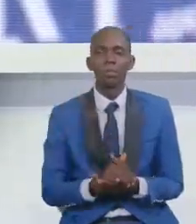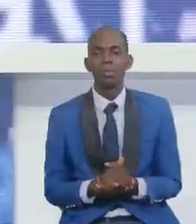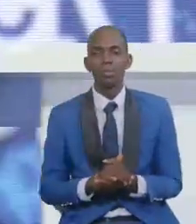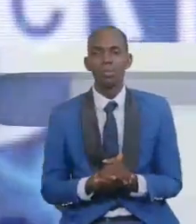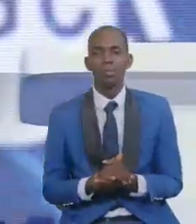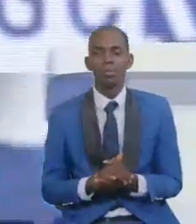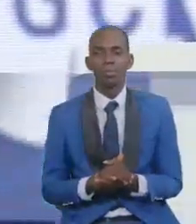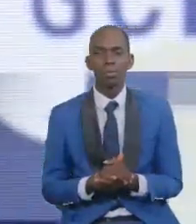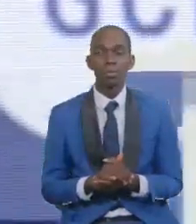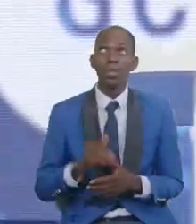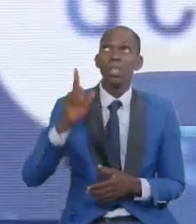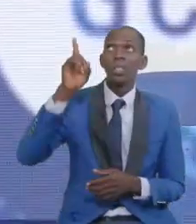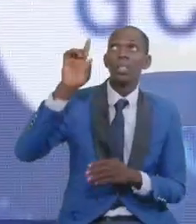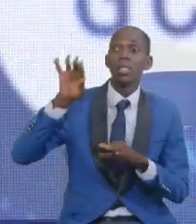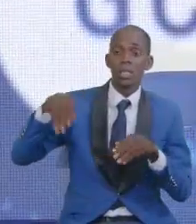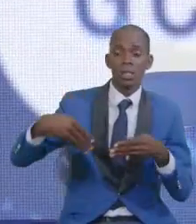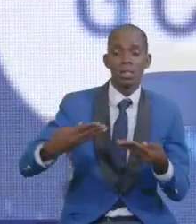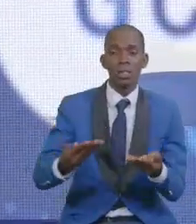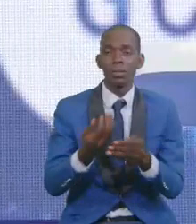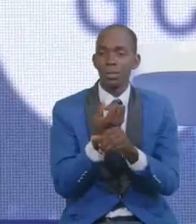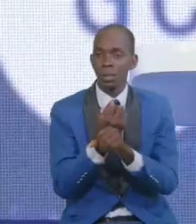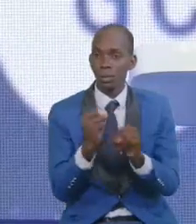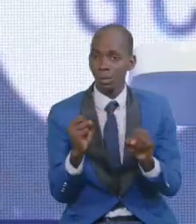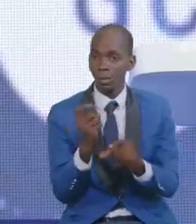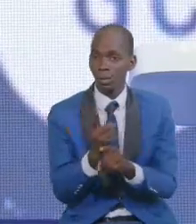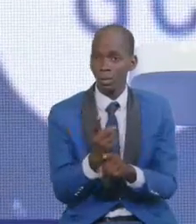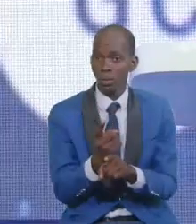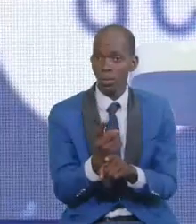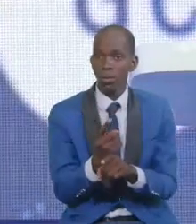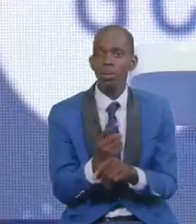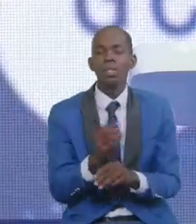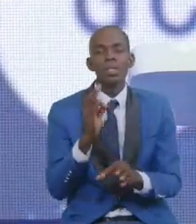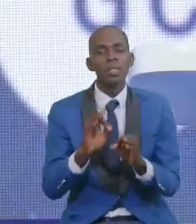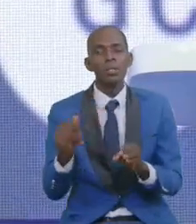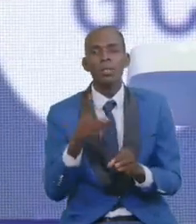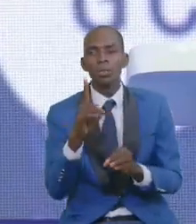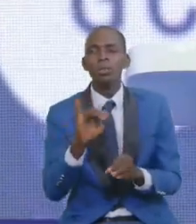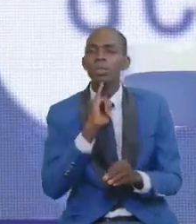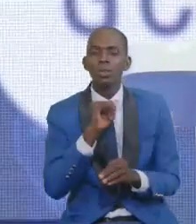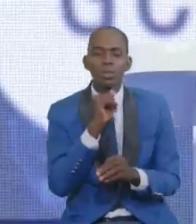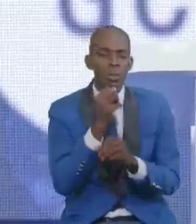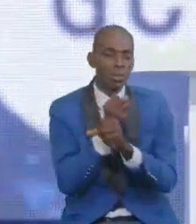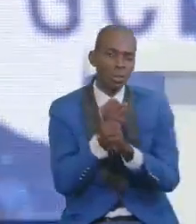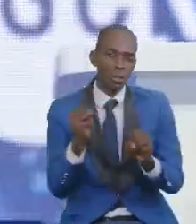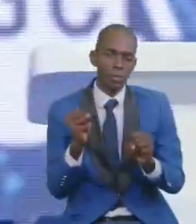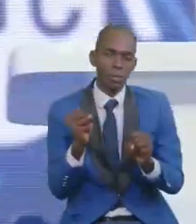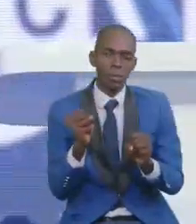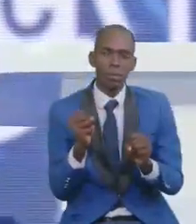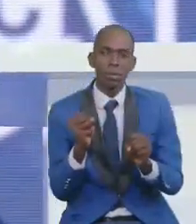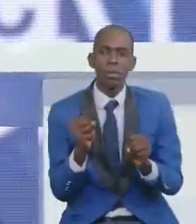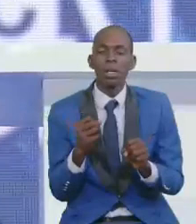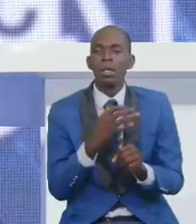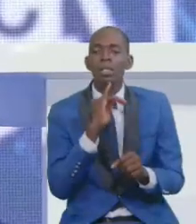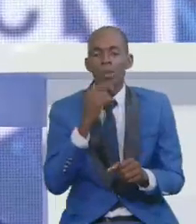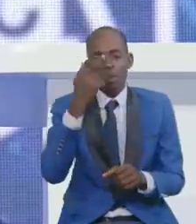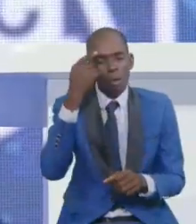He provided salvation. If anybody is not saved, it's because he